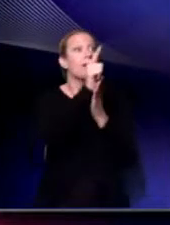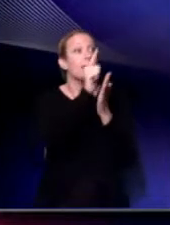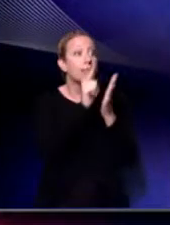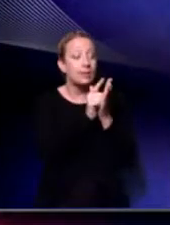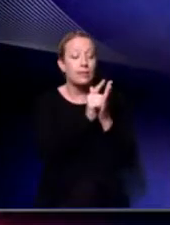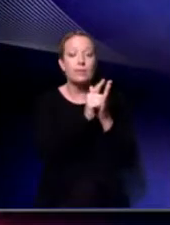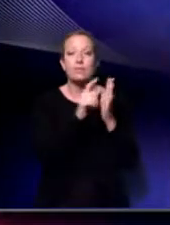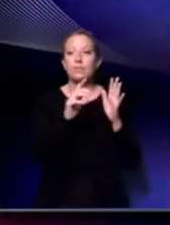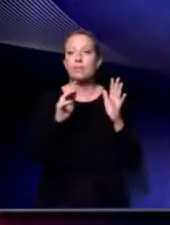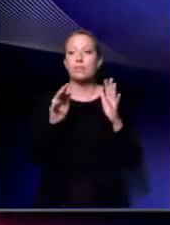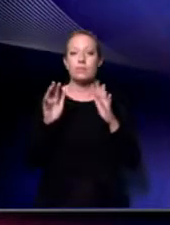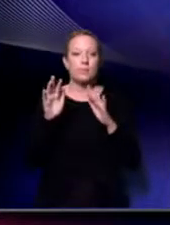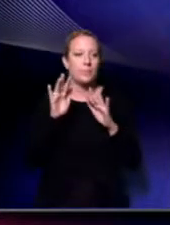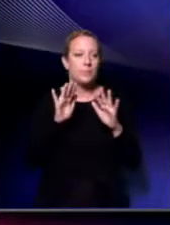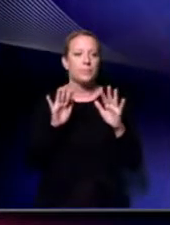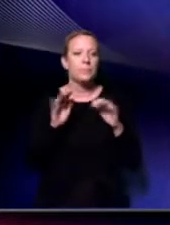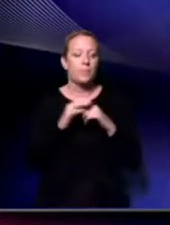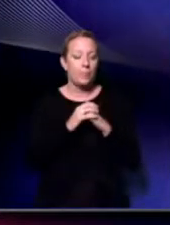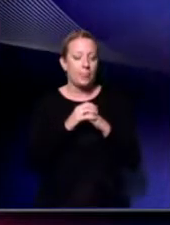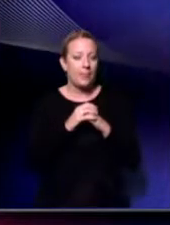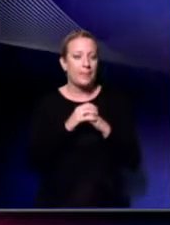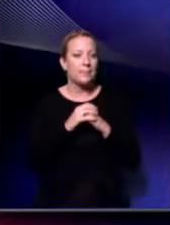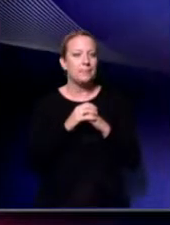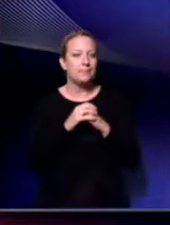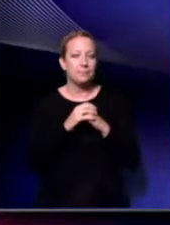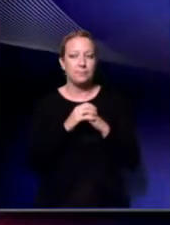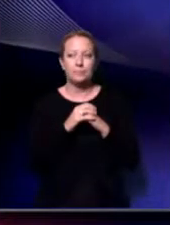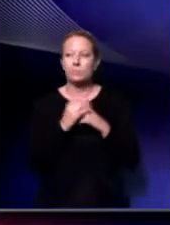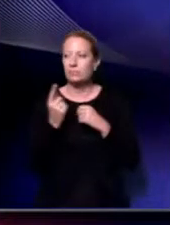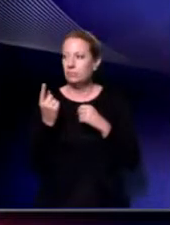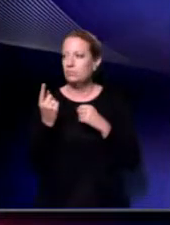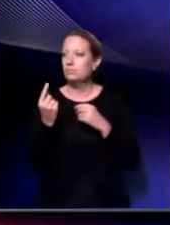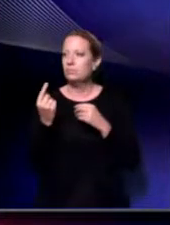and the campus